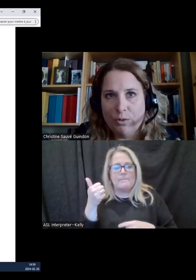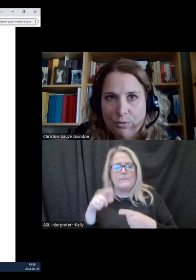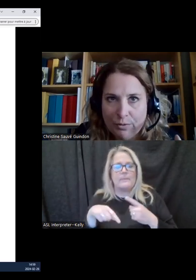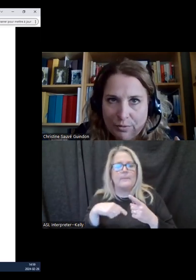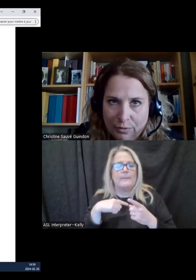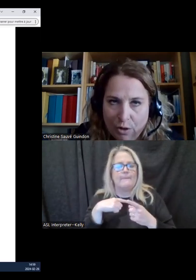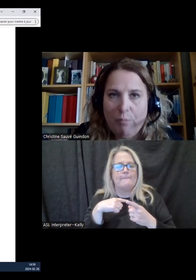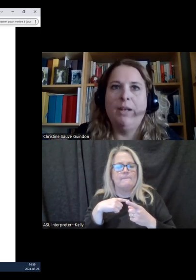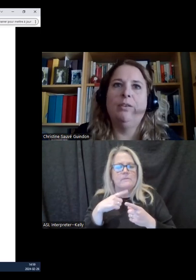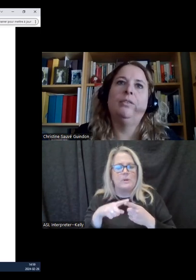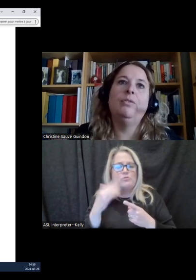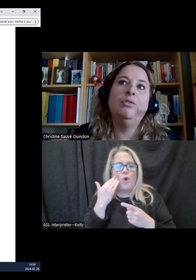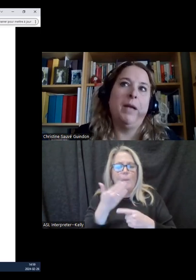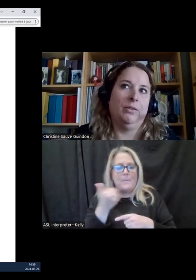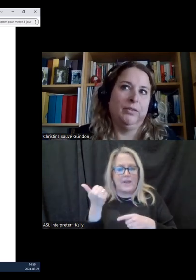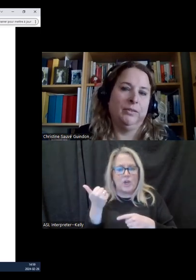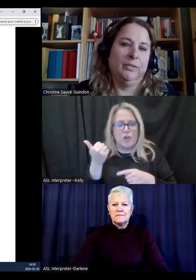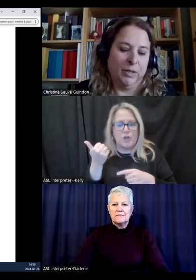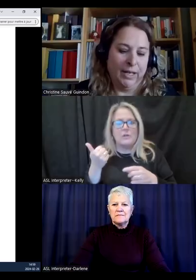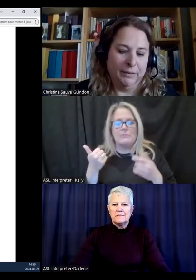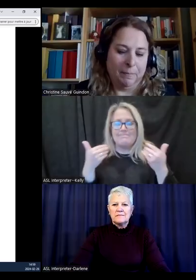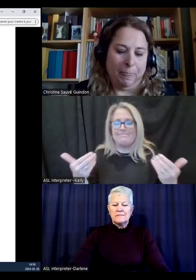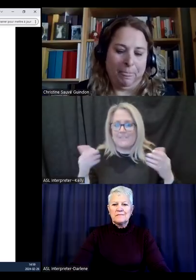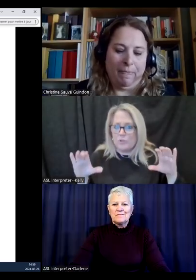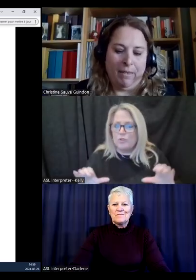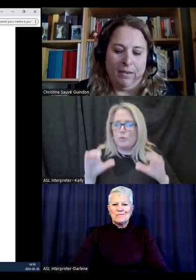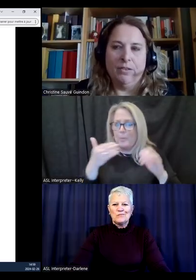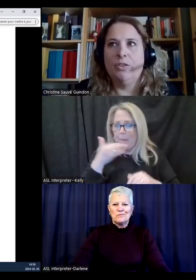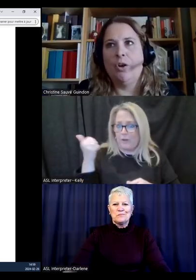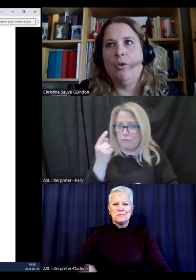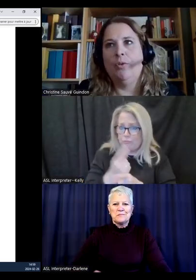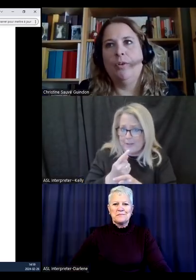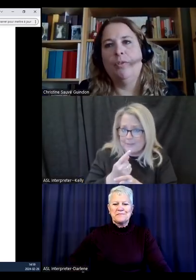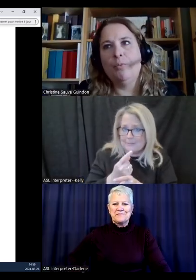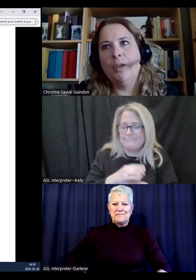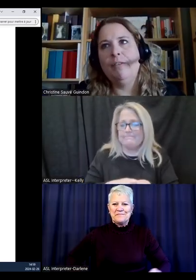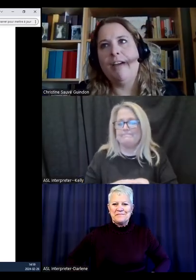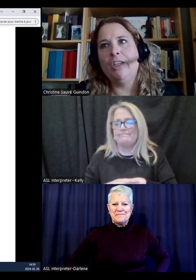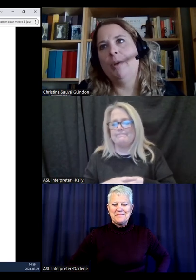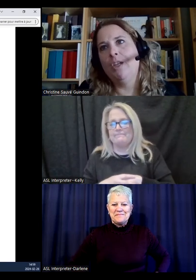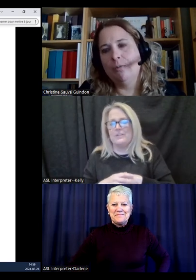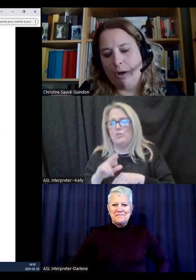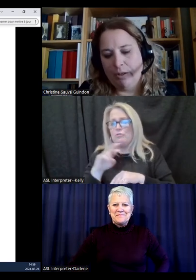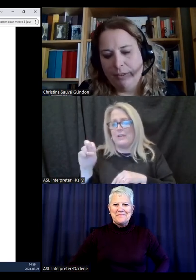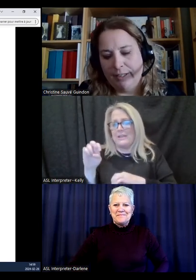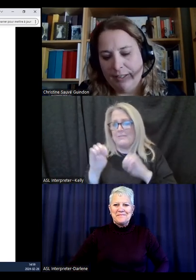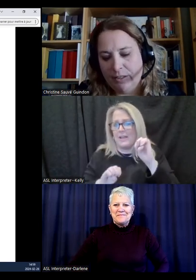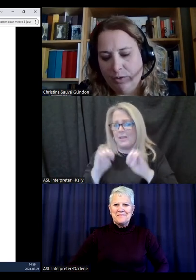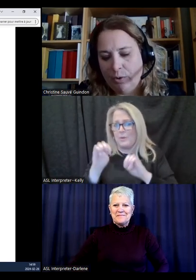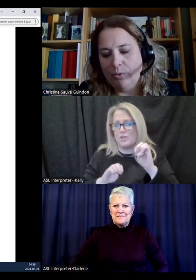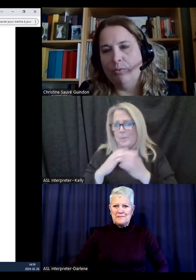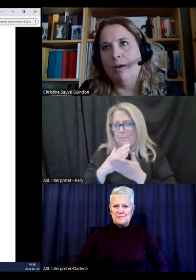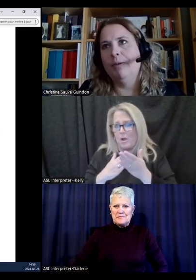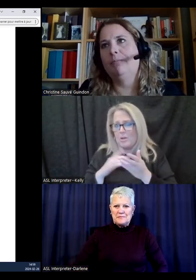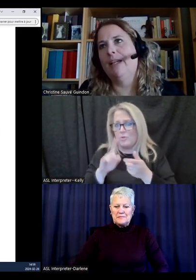When you know better, do better, right? So the reevaluation part of it, it's